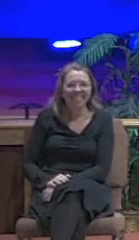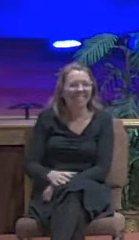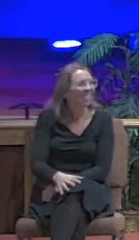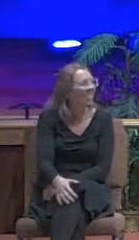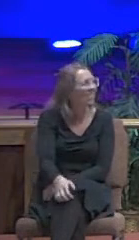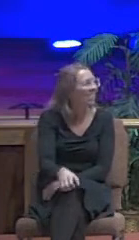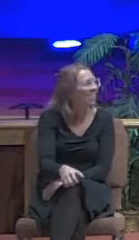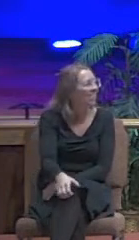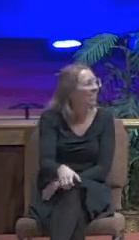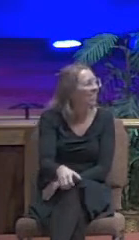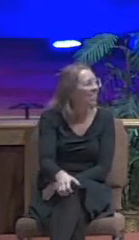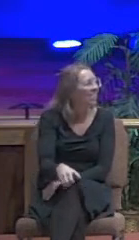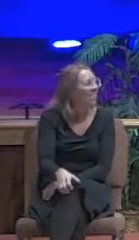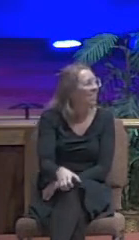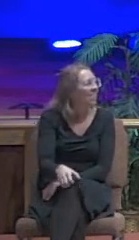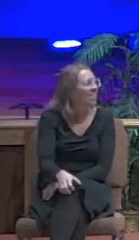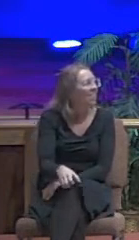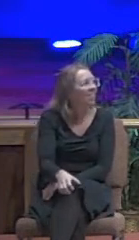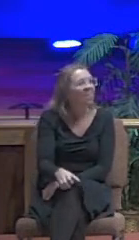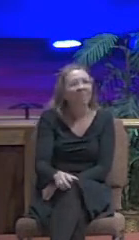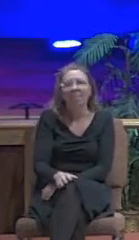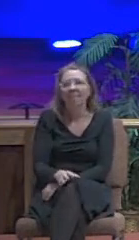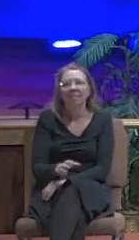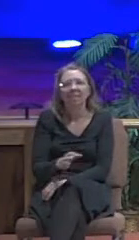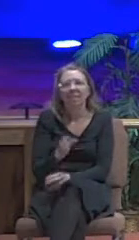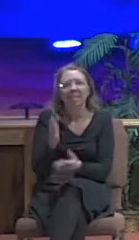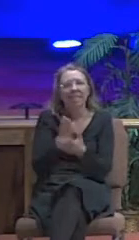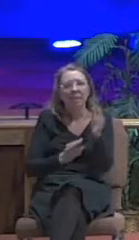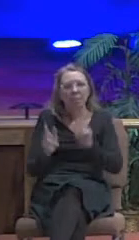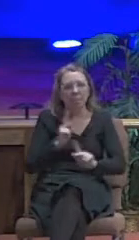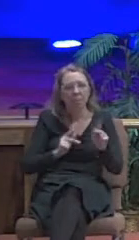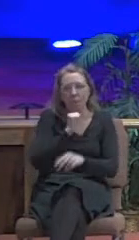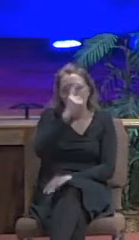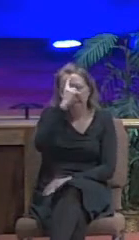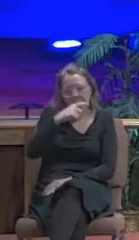Some say I don't need a microphone, but for those at home, probably would like to hear me.